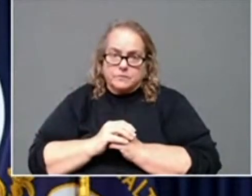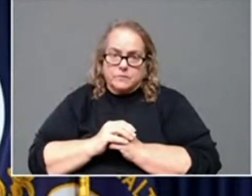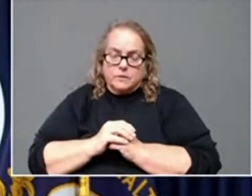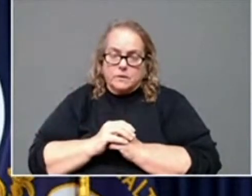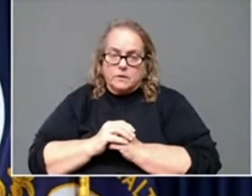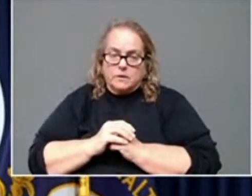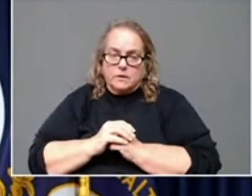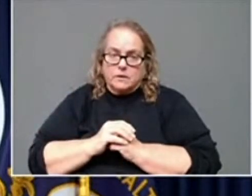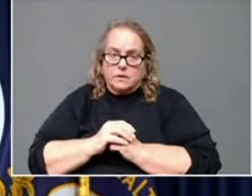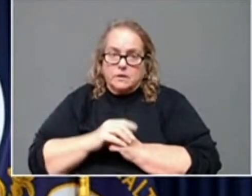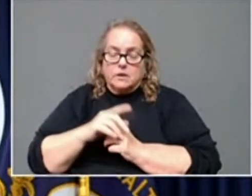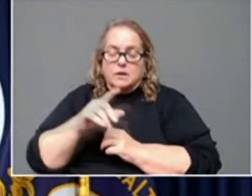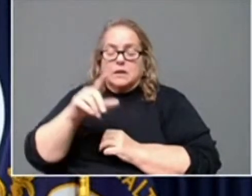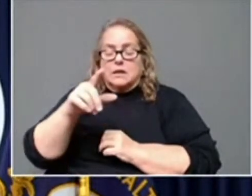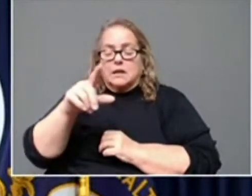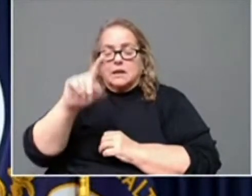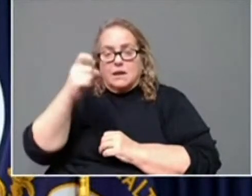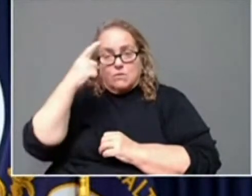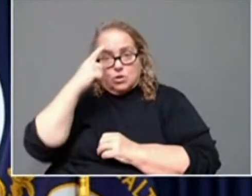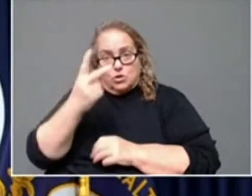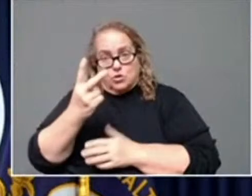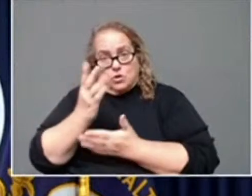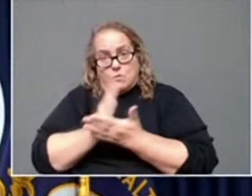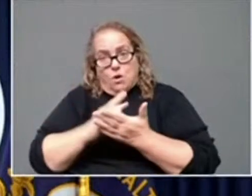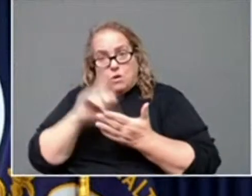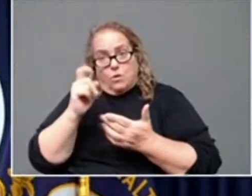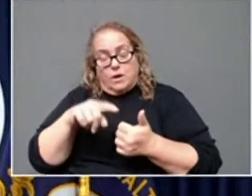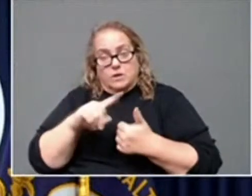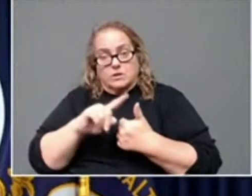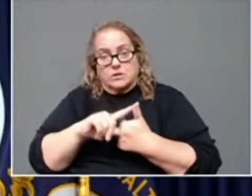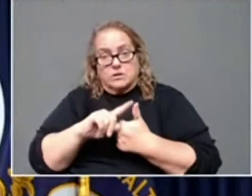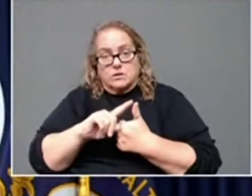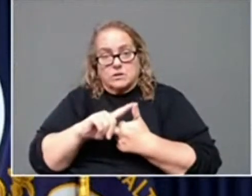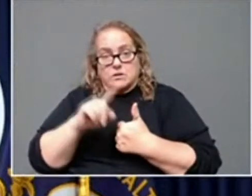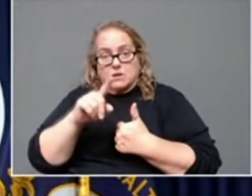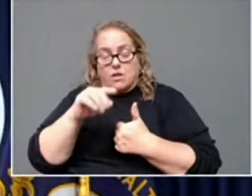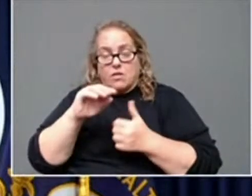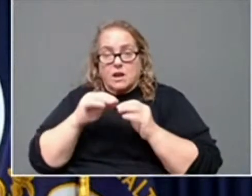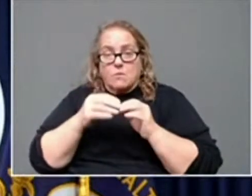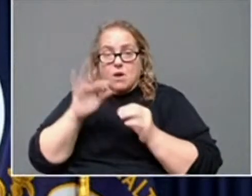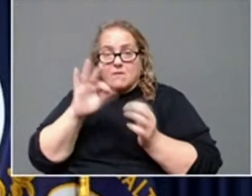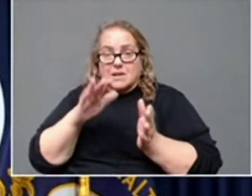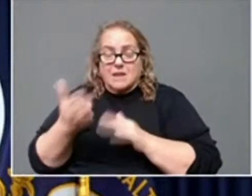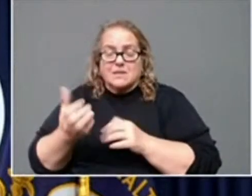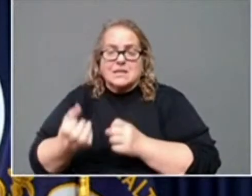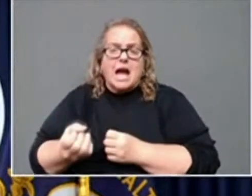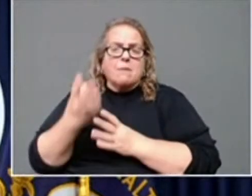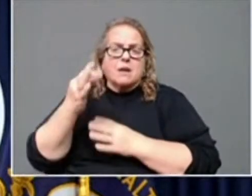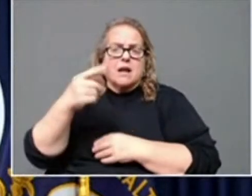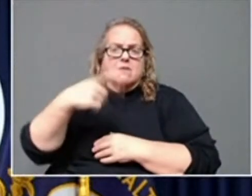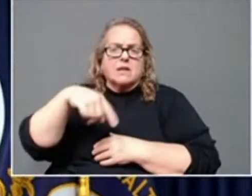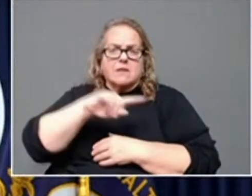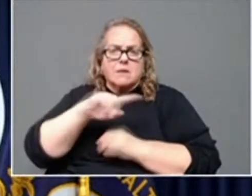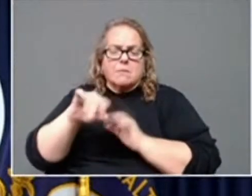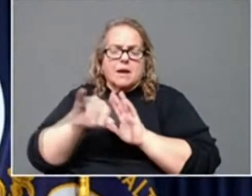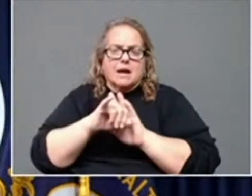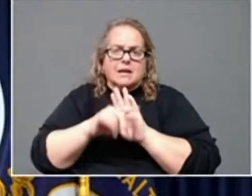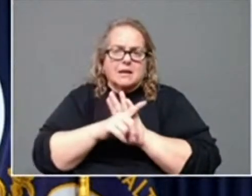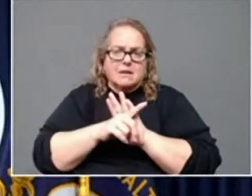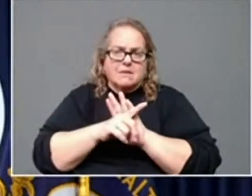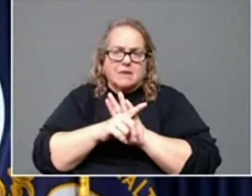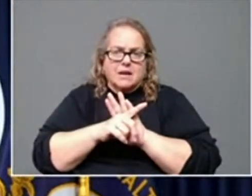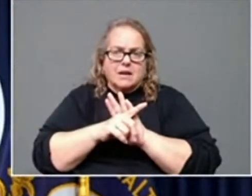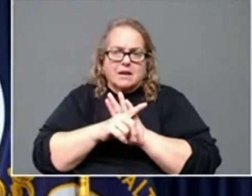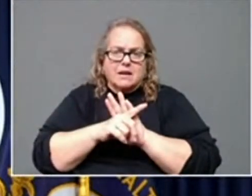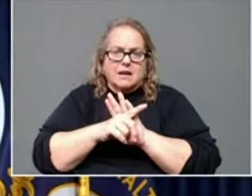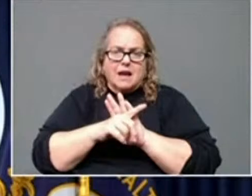Yes, Governor, a two-parter. Of the 74 deaths, how many of them have been identified? And do you have a dollar